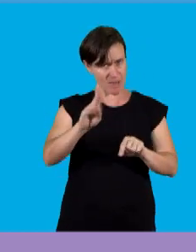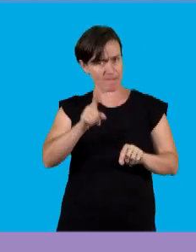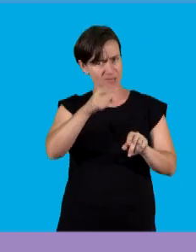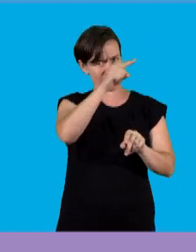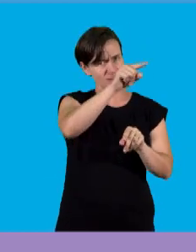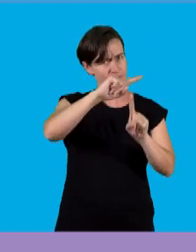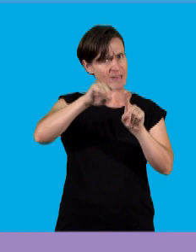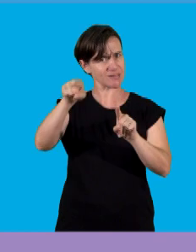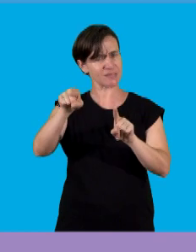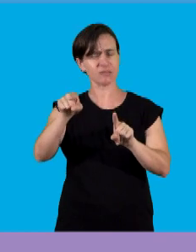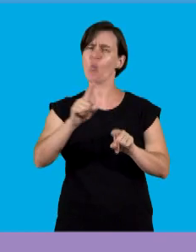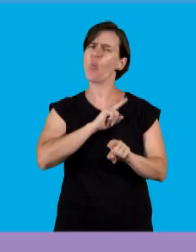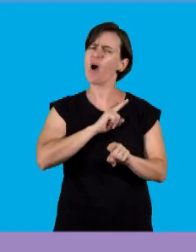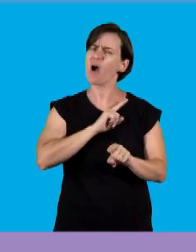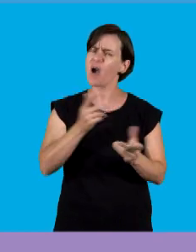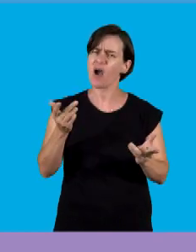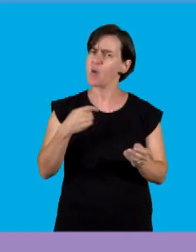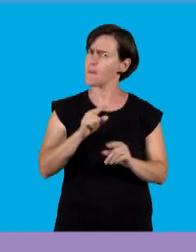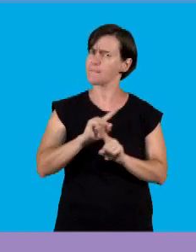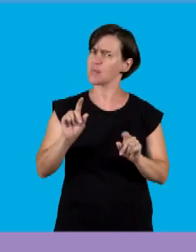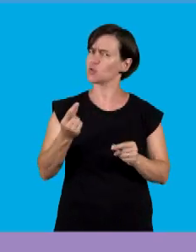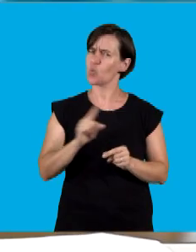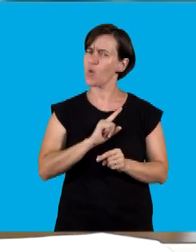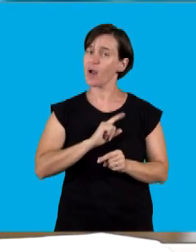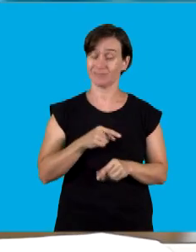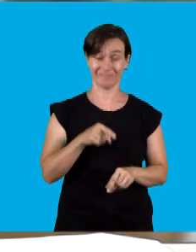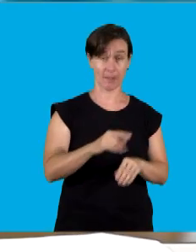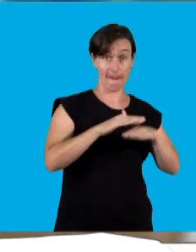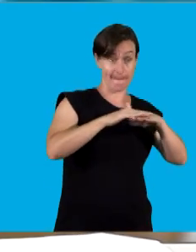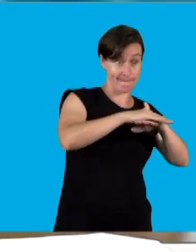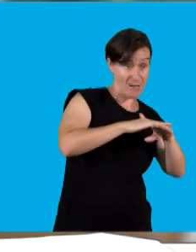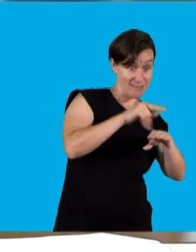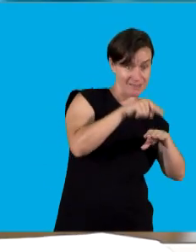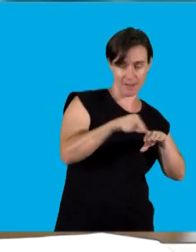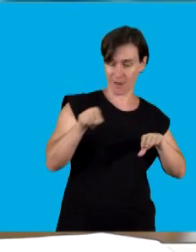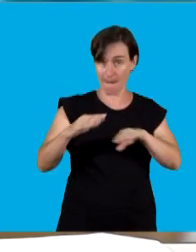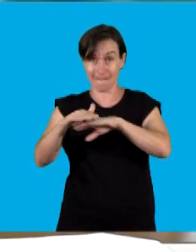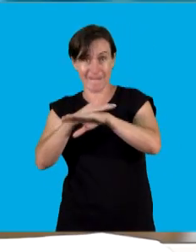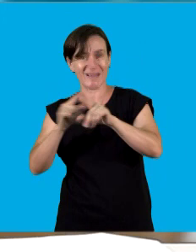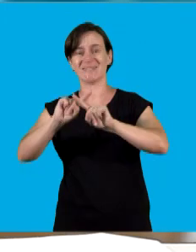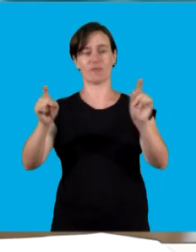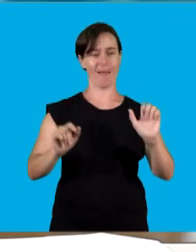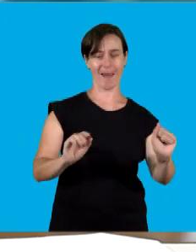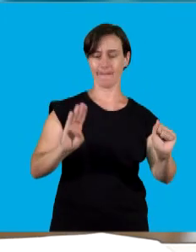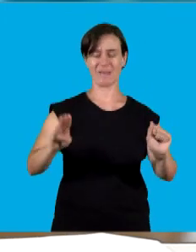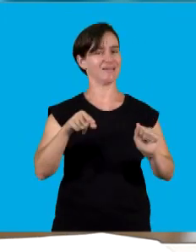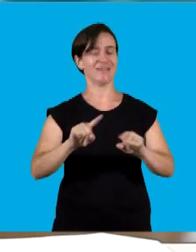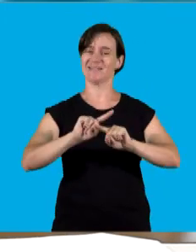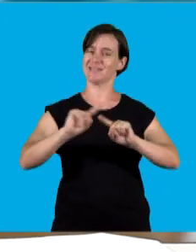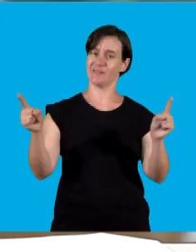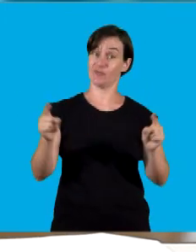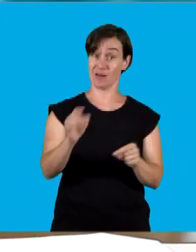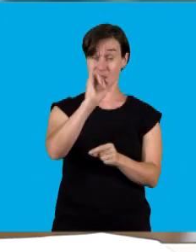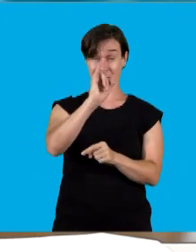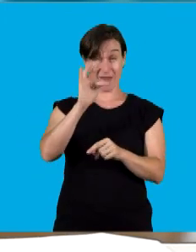these two exponents there? Yes, because the powers do not have the same base. So if they don't have